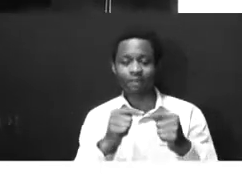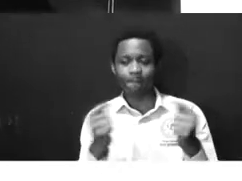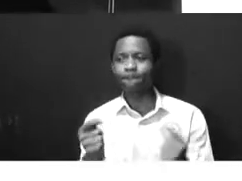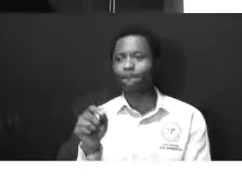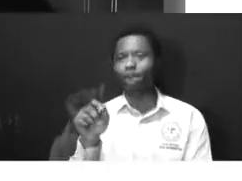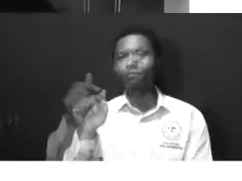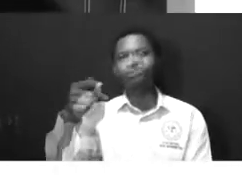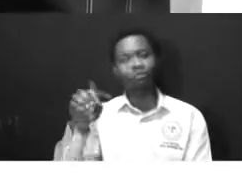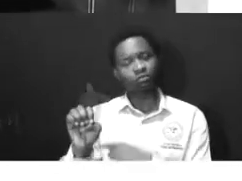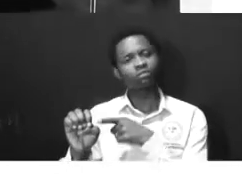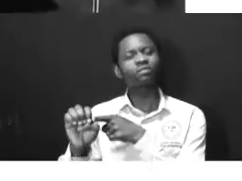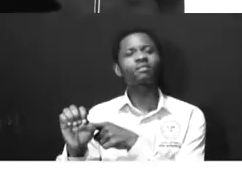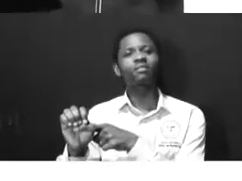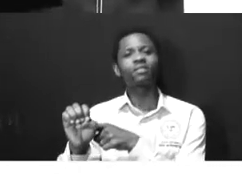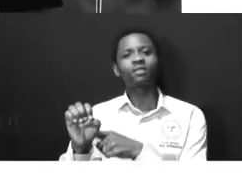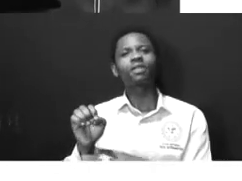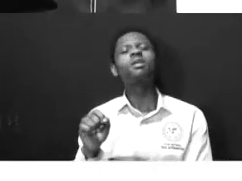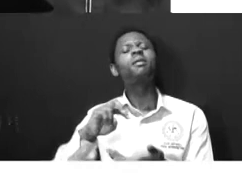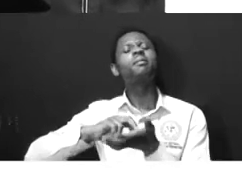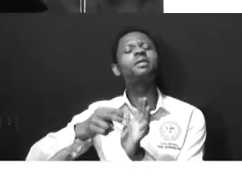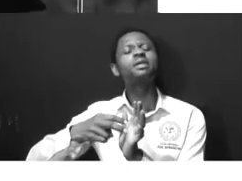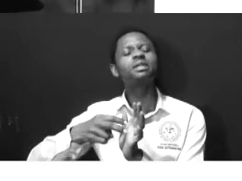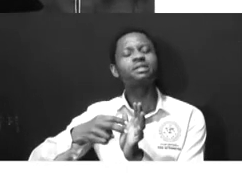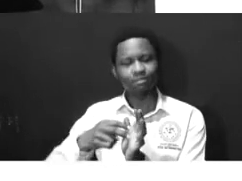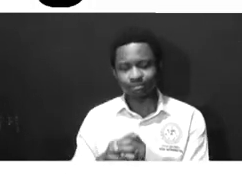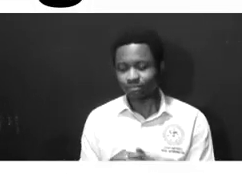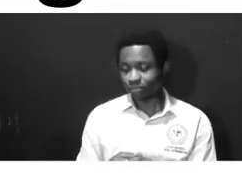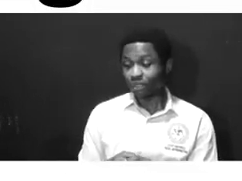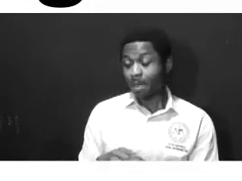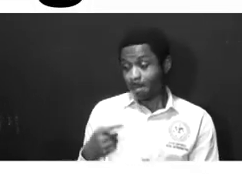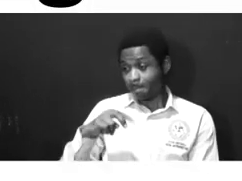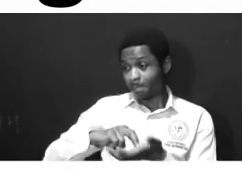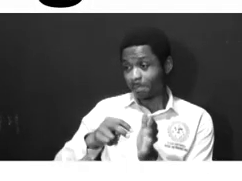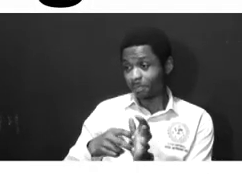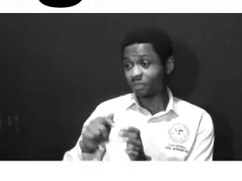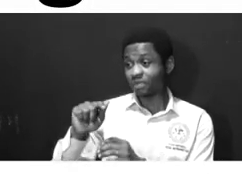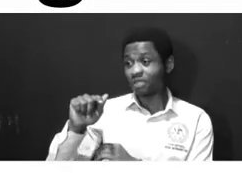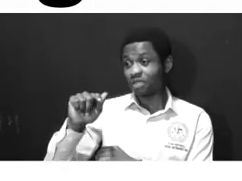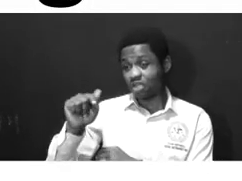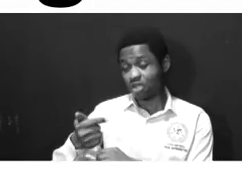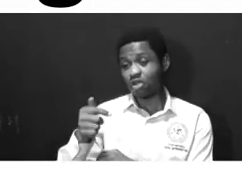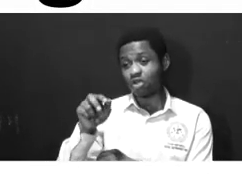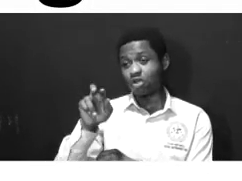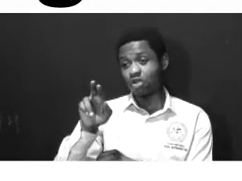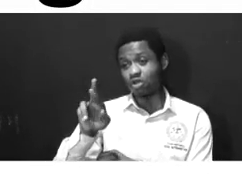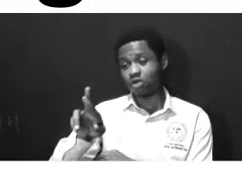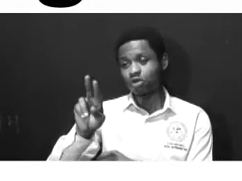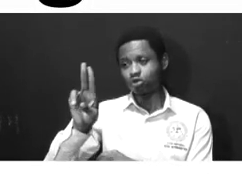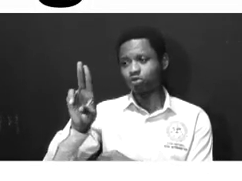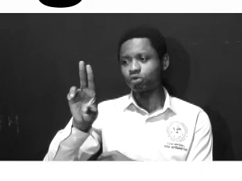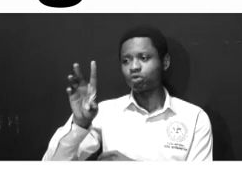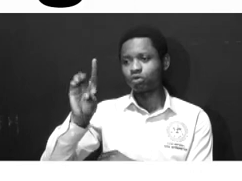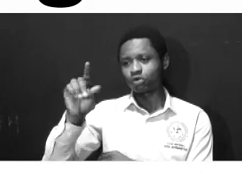can't say unya obi hu menase po. We mean you are holding on to a hurt or anger towards